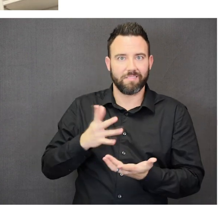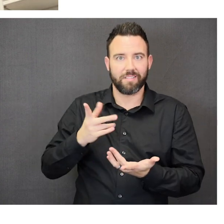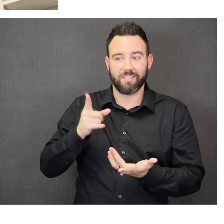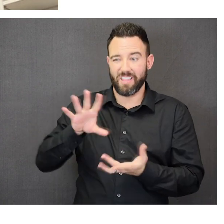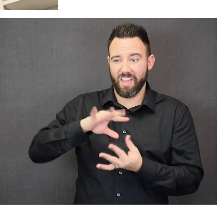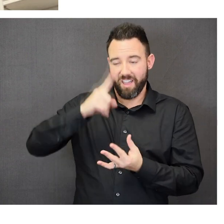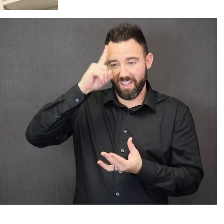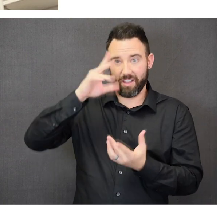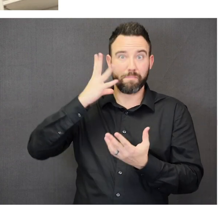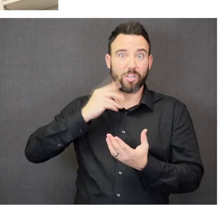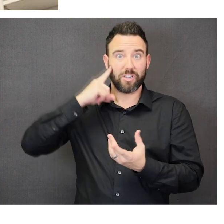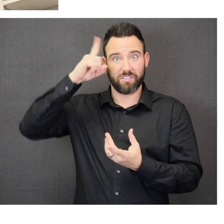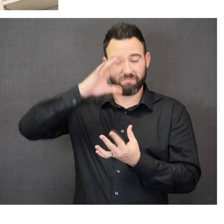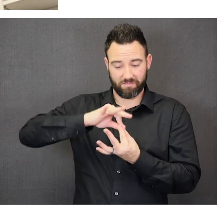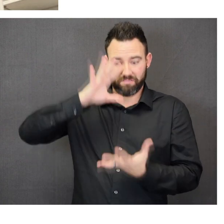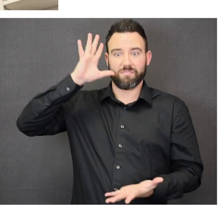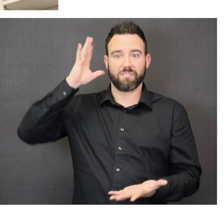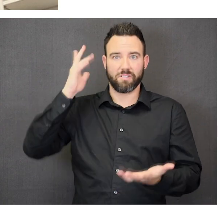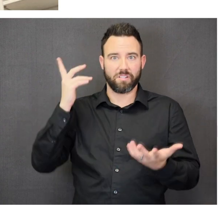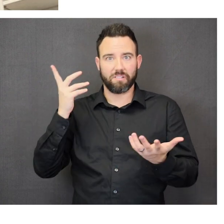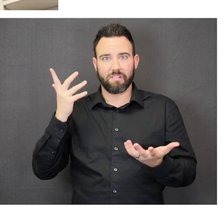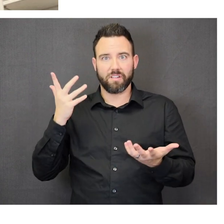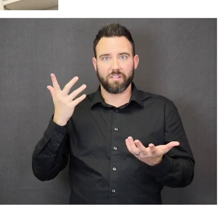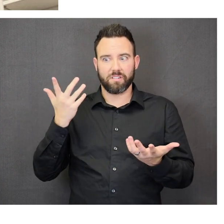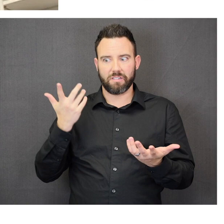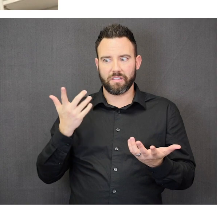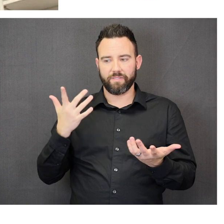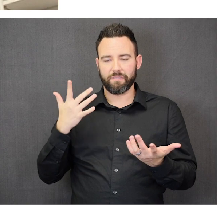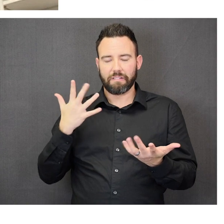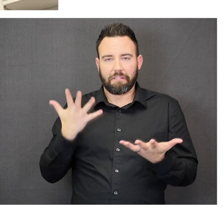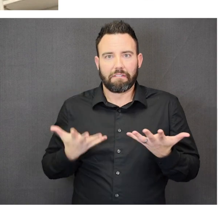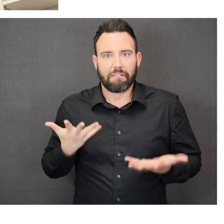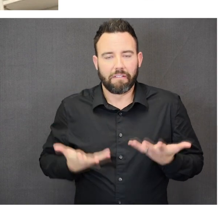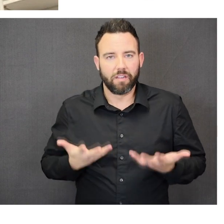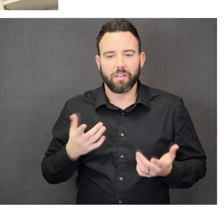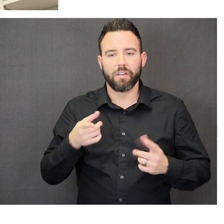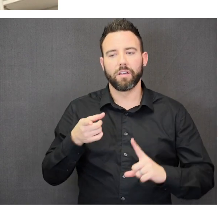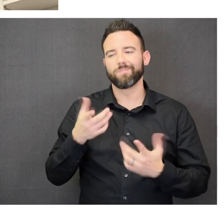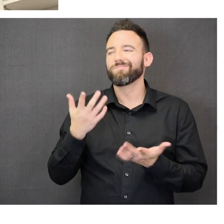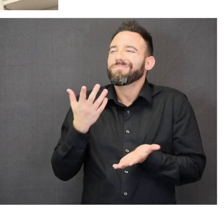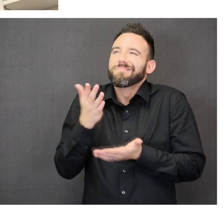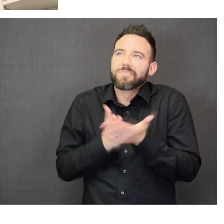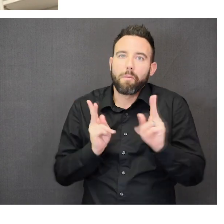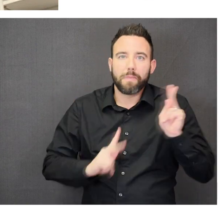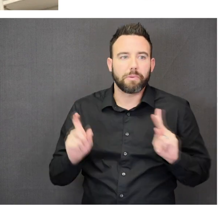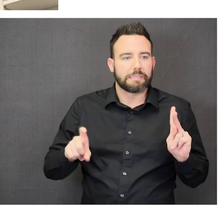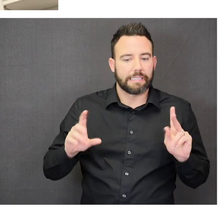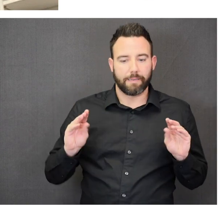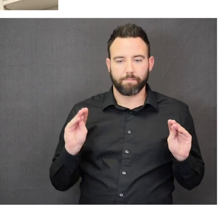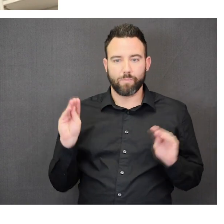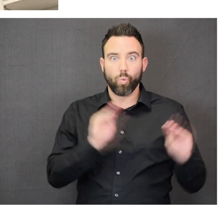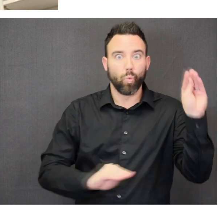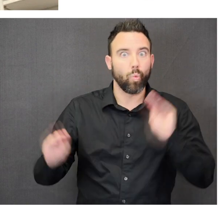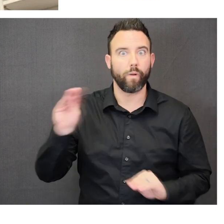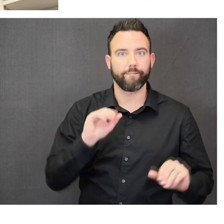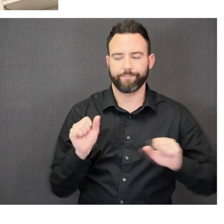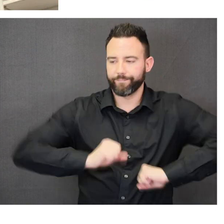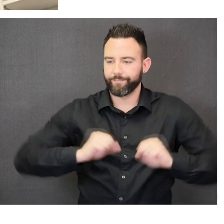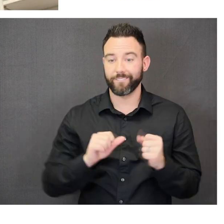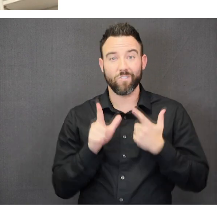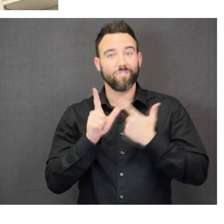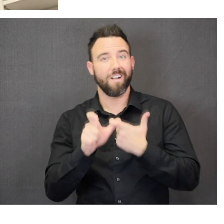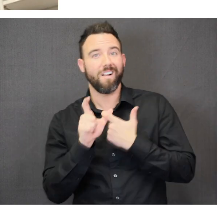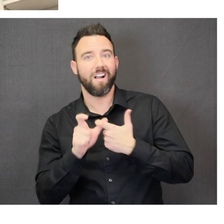is our ability to really move. And so everybody has different needs. And it's not just